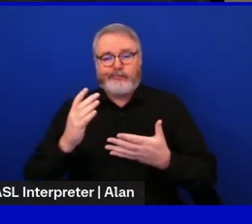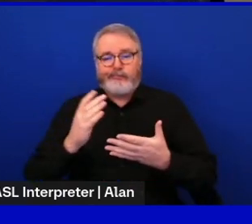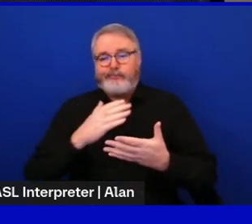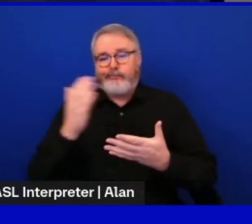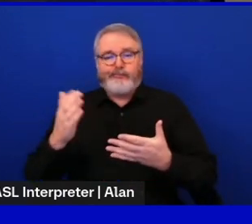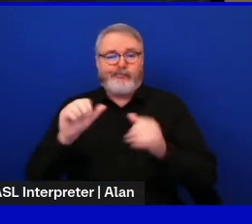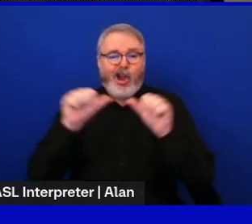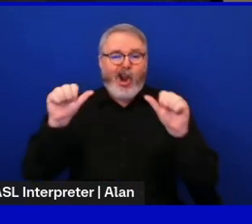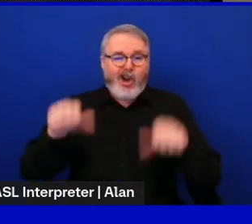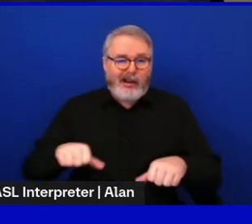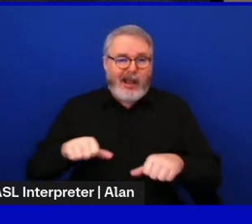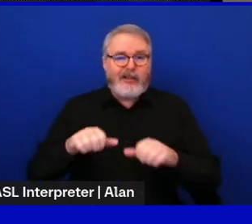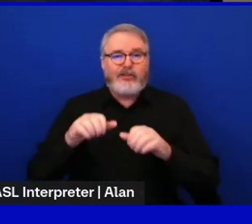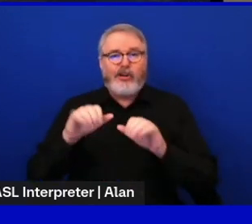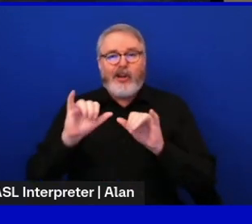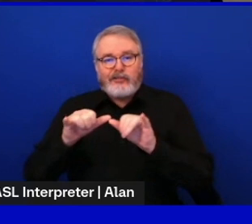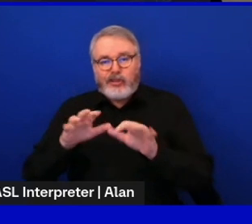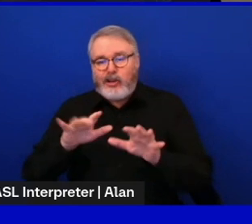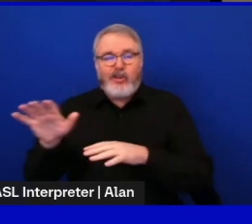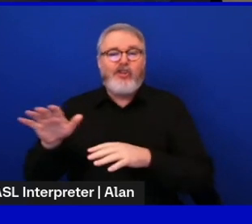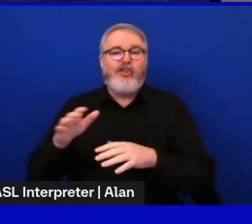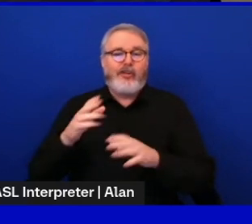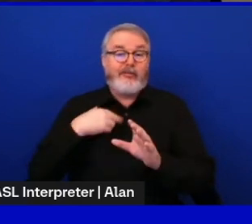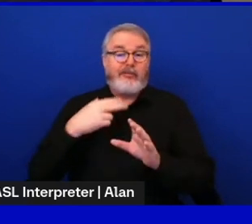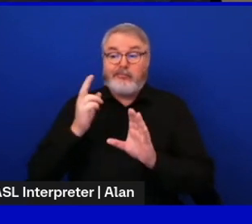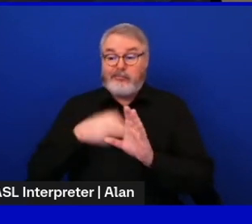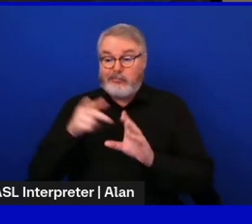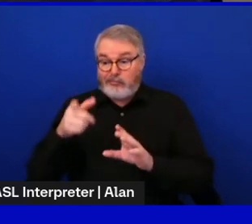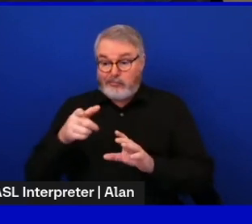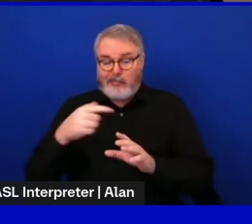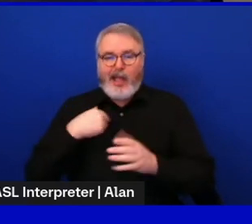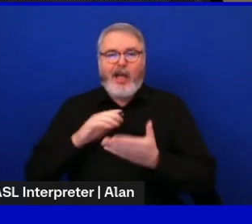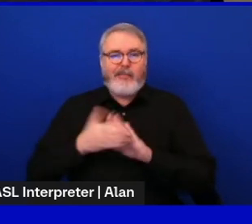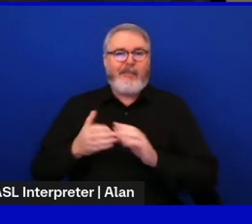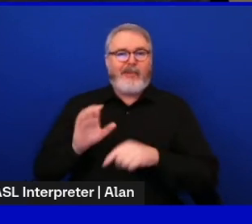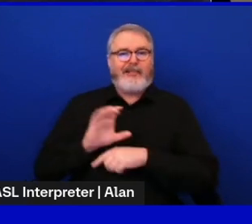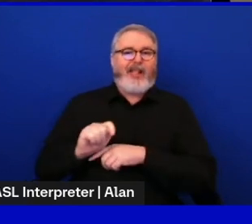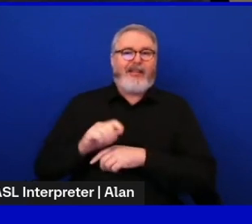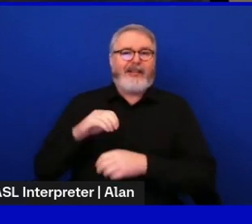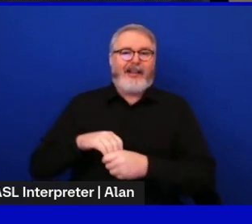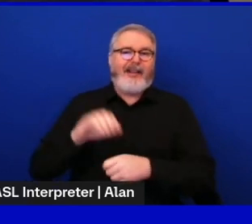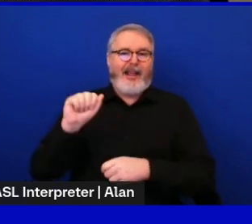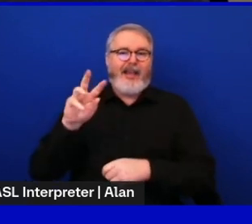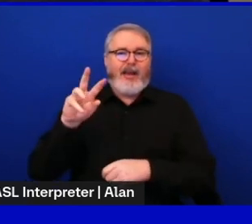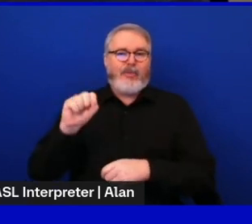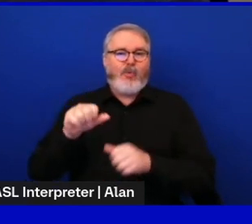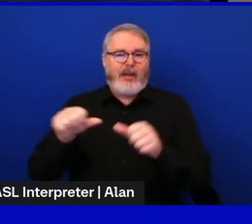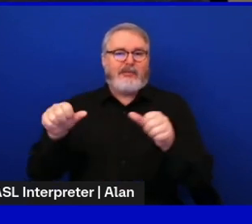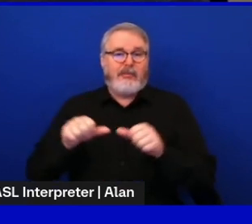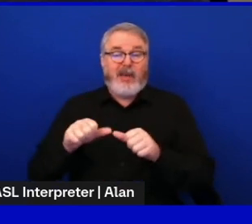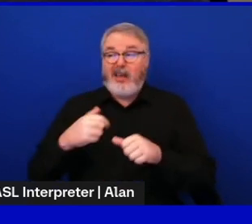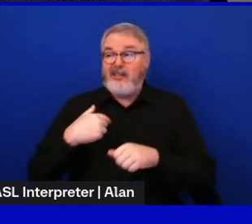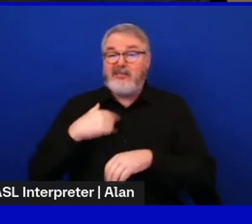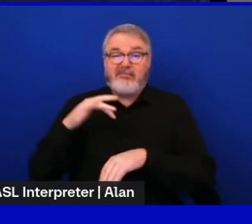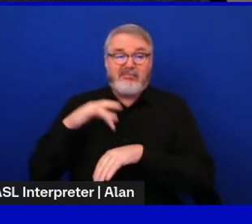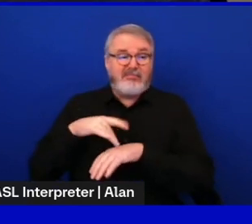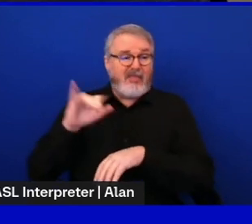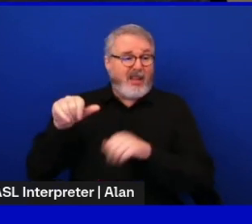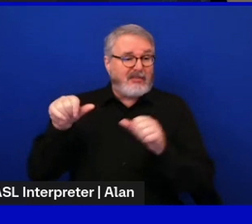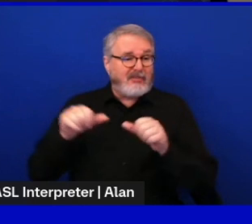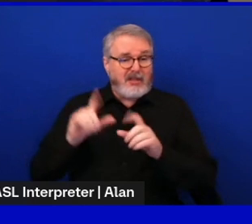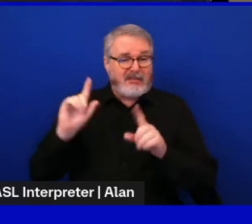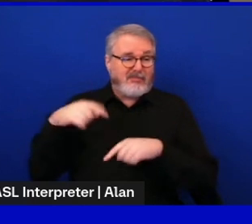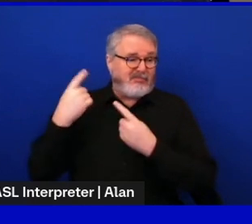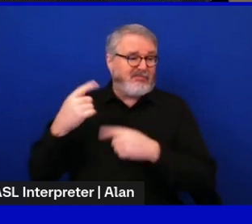architecture engineering. And as part of that, I ended up as a consultant in AWS space. I've been working in that space for the last 10